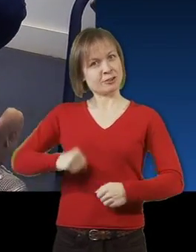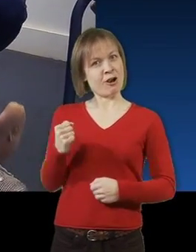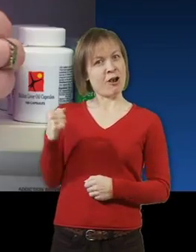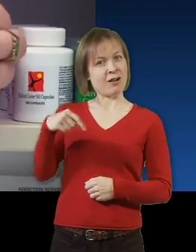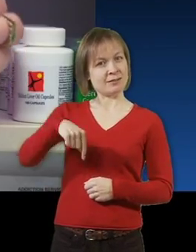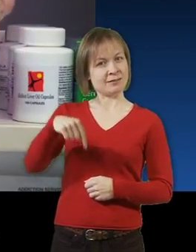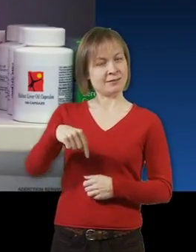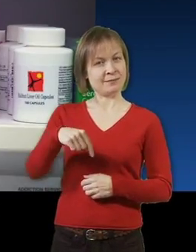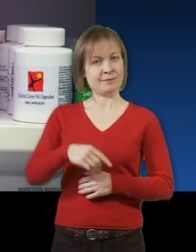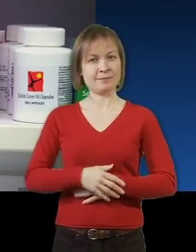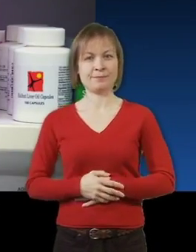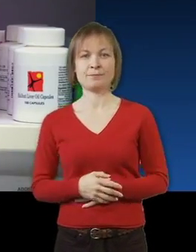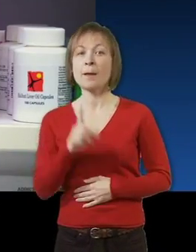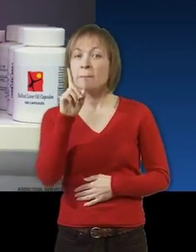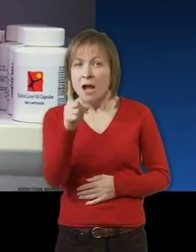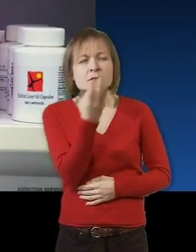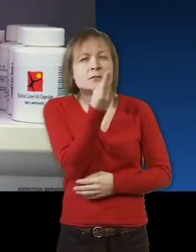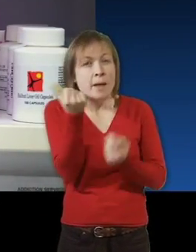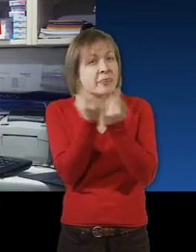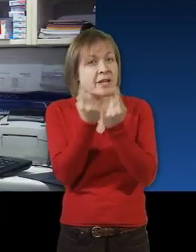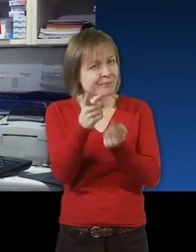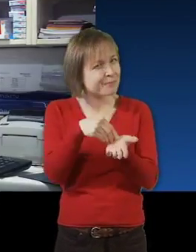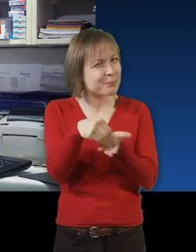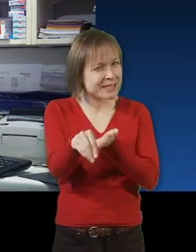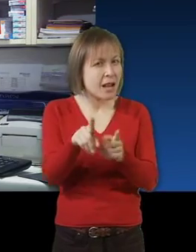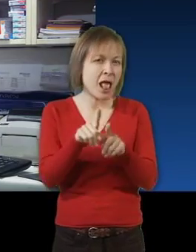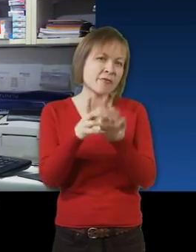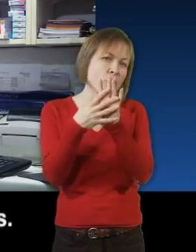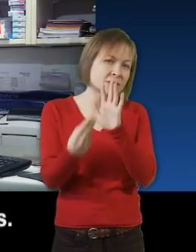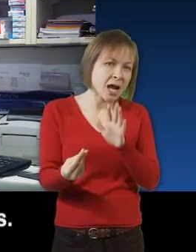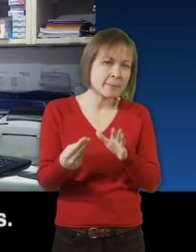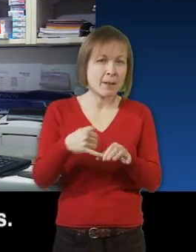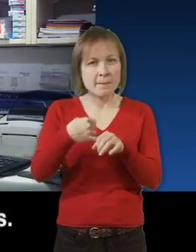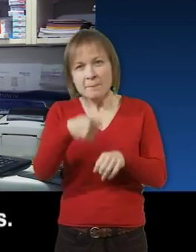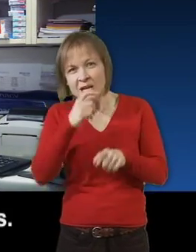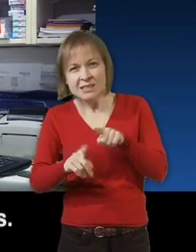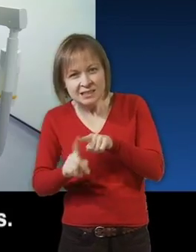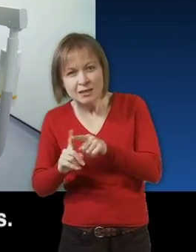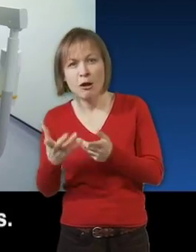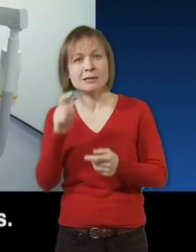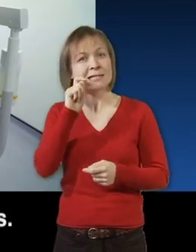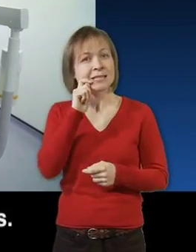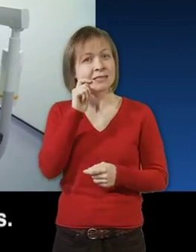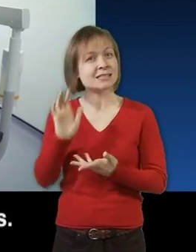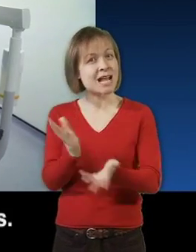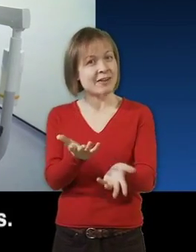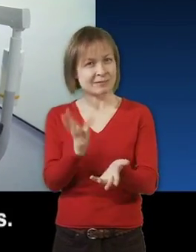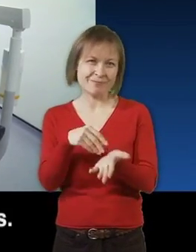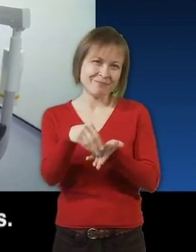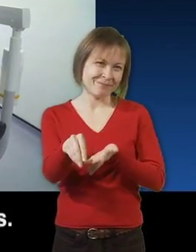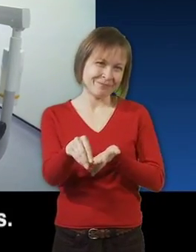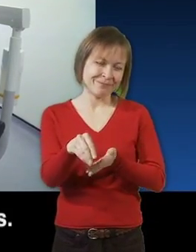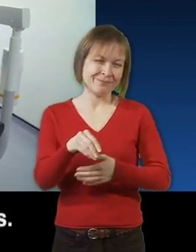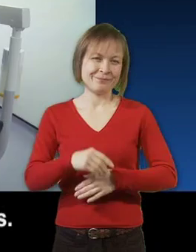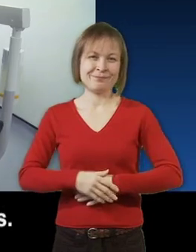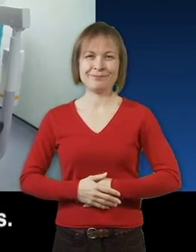Scotland. But you may have to pay for some things, for example medicines and dental services.